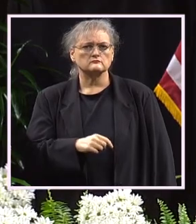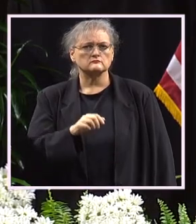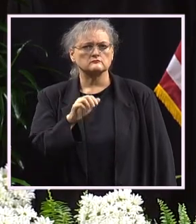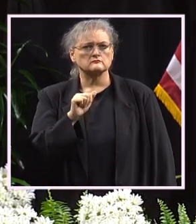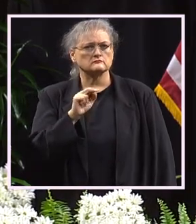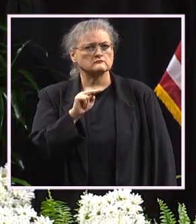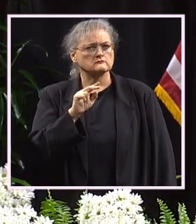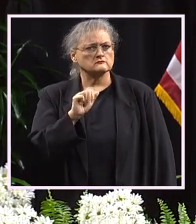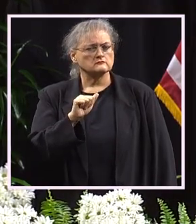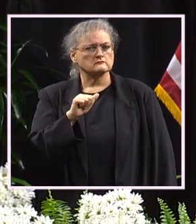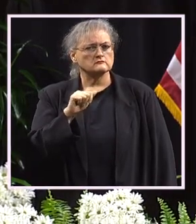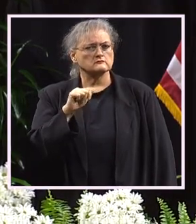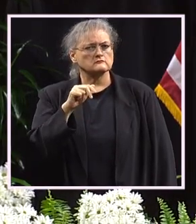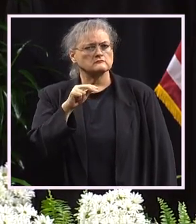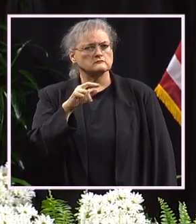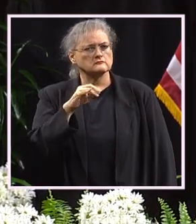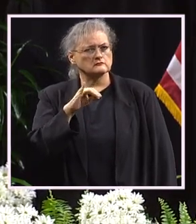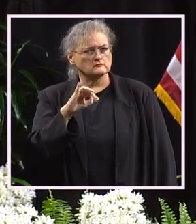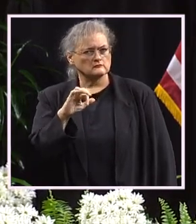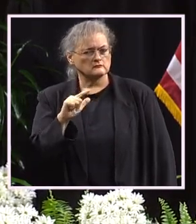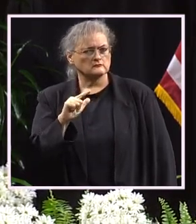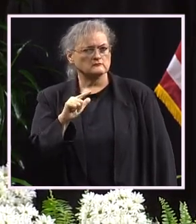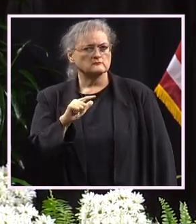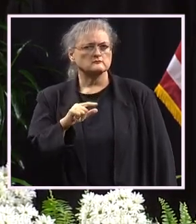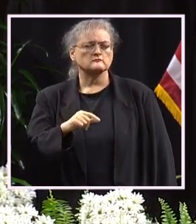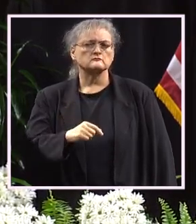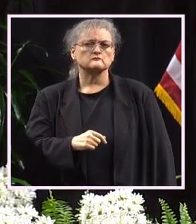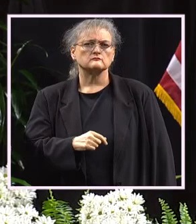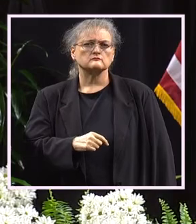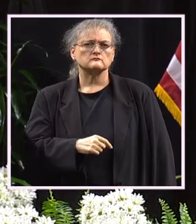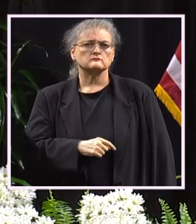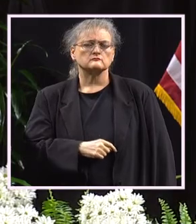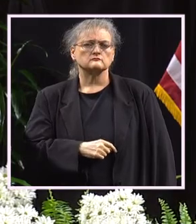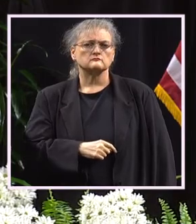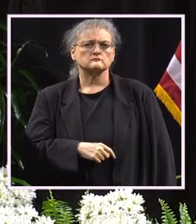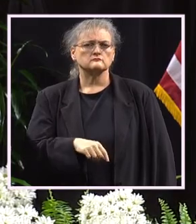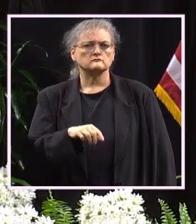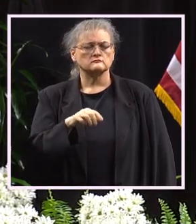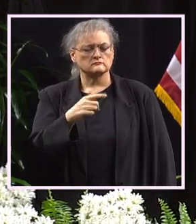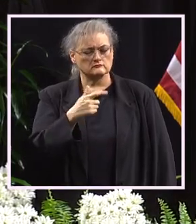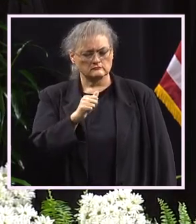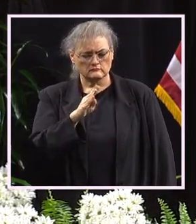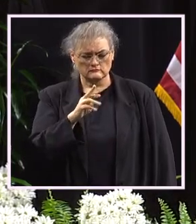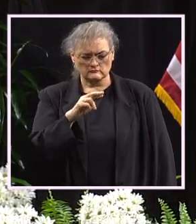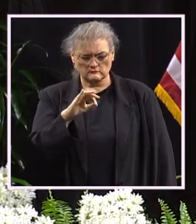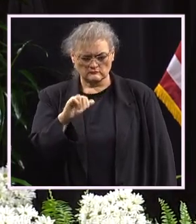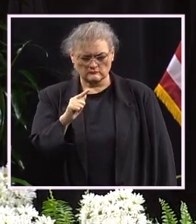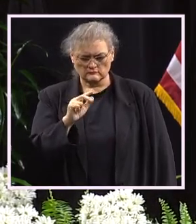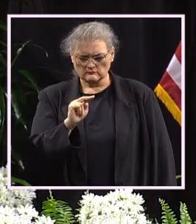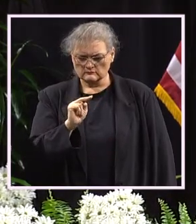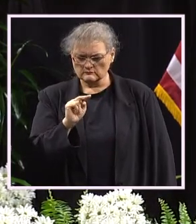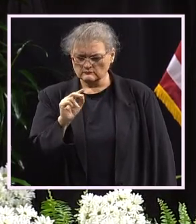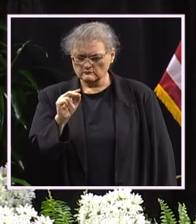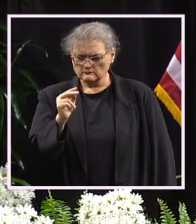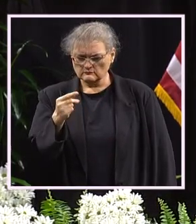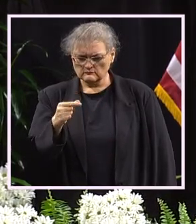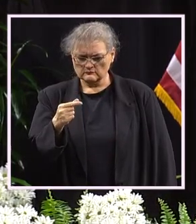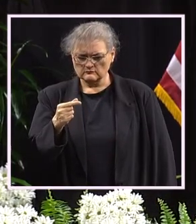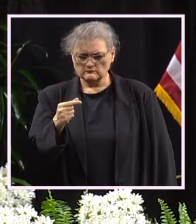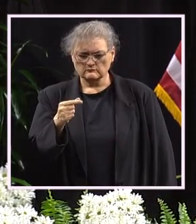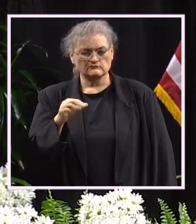Anahil Hassim, Master of Science. Javier Nicholas Gonzalez